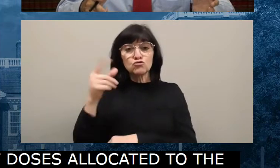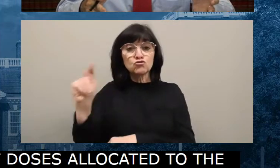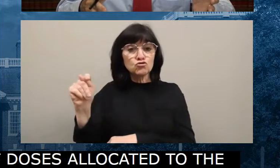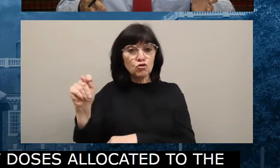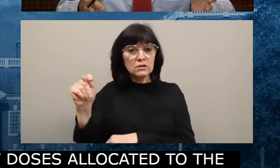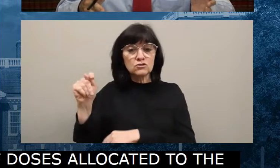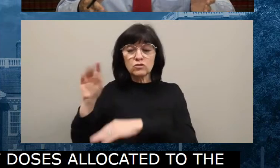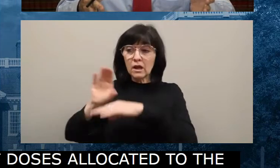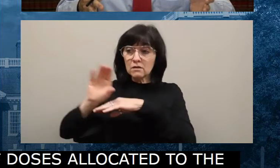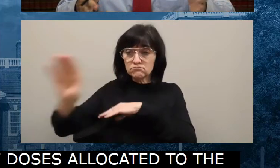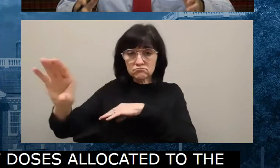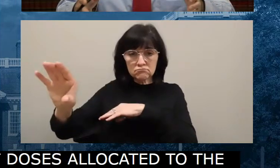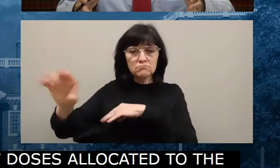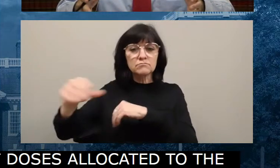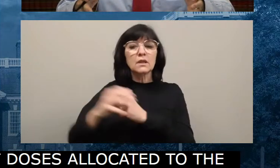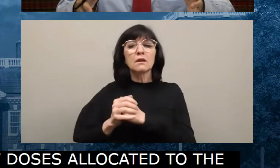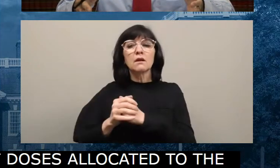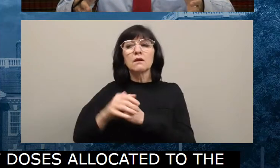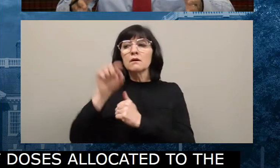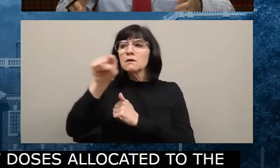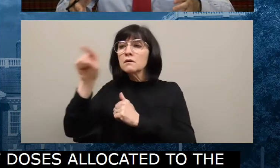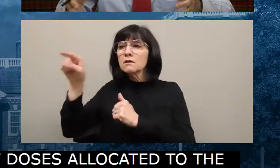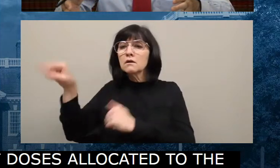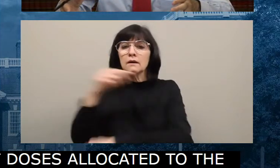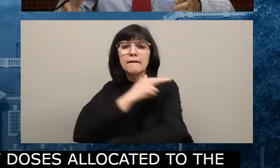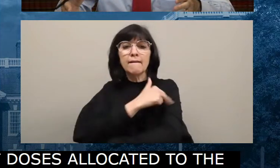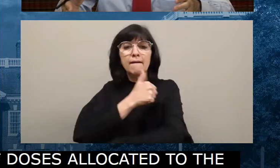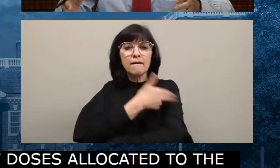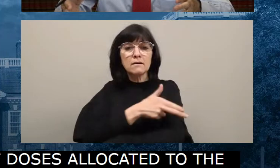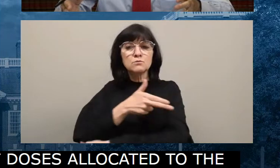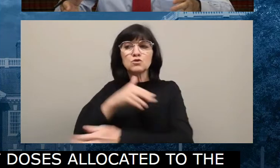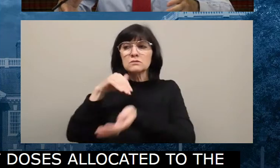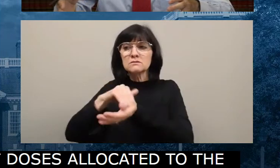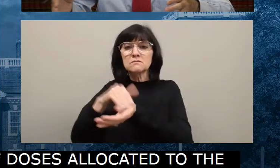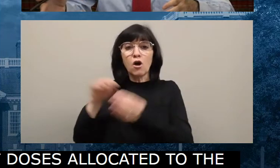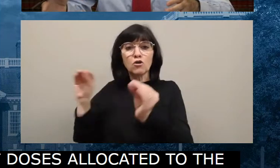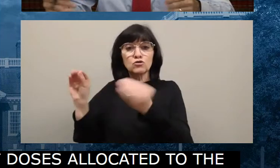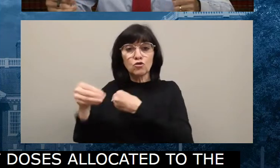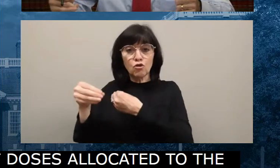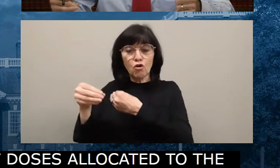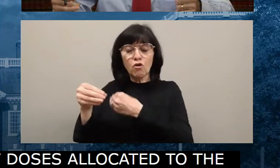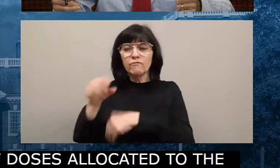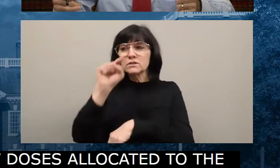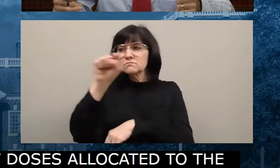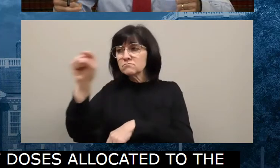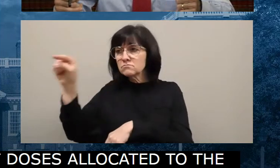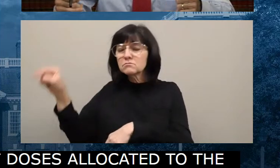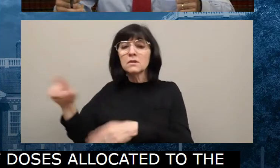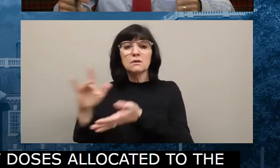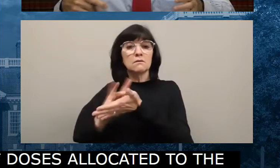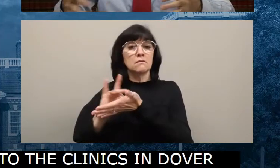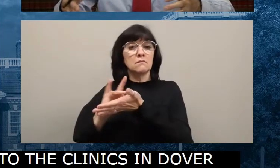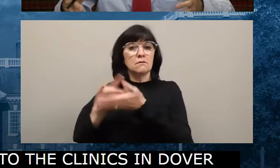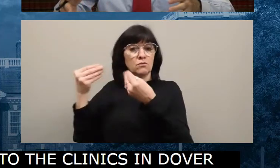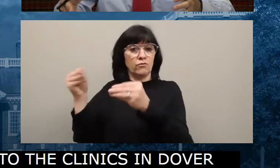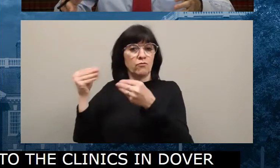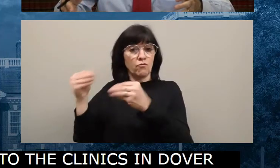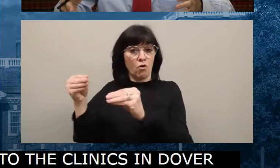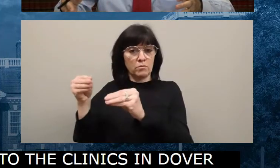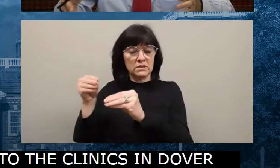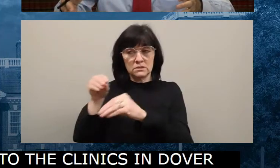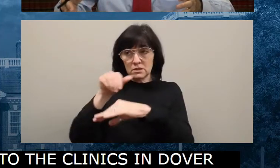to hospital and physician providers. We allocate those to our pharmacy partners and